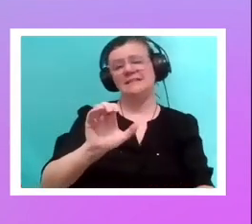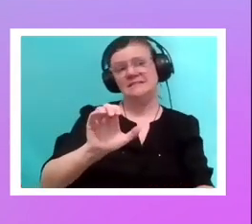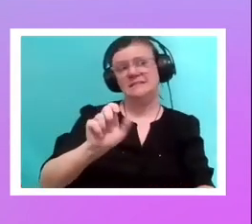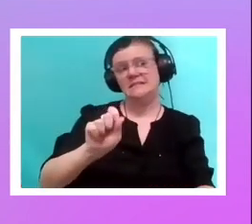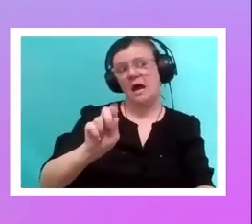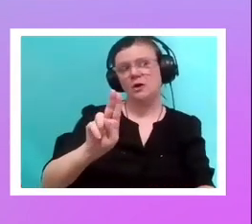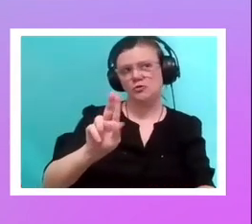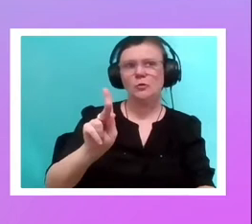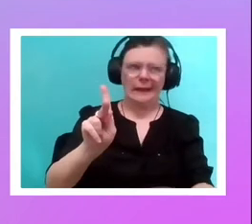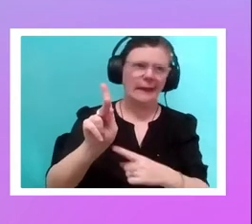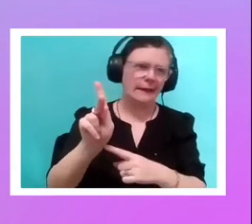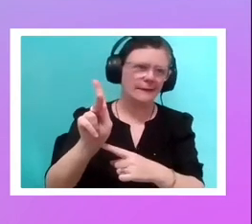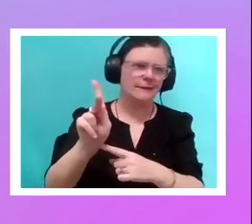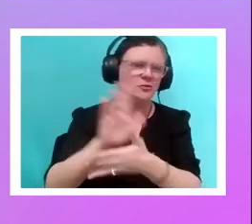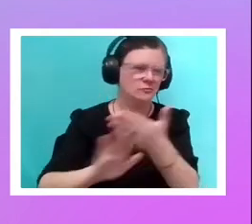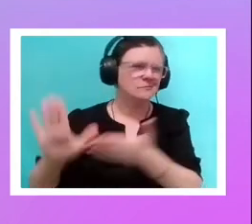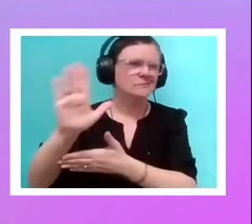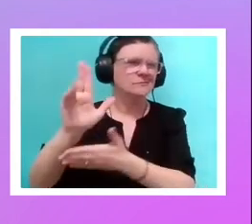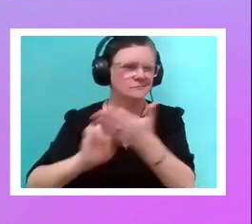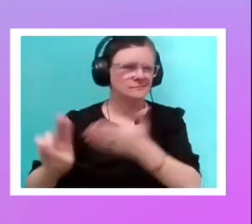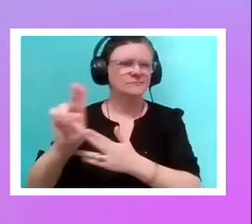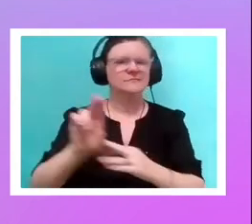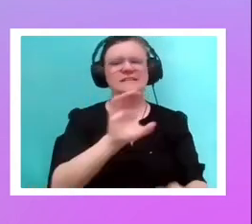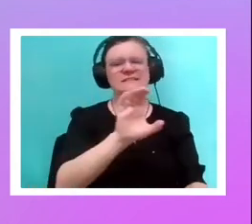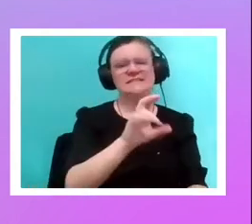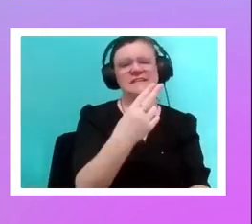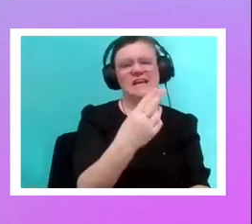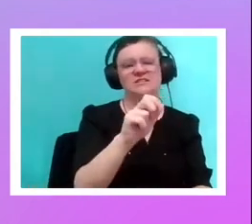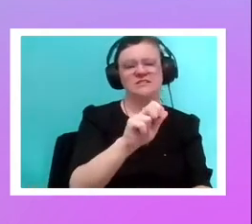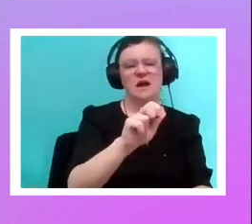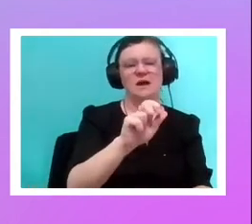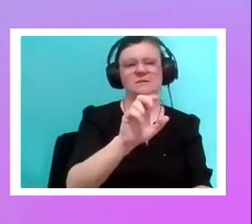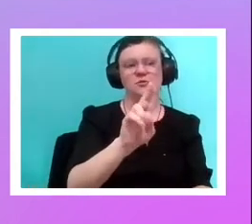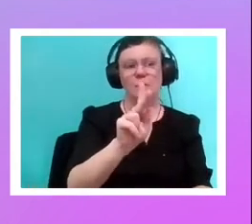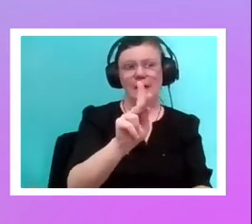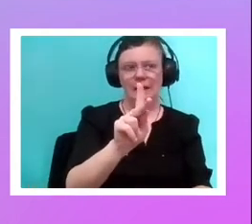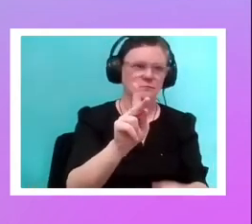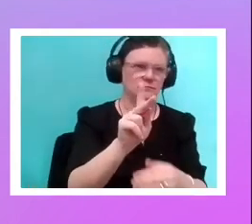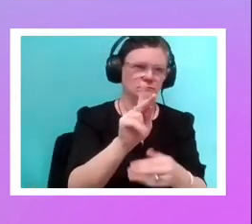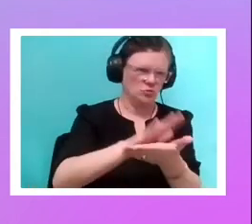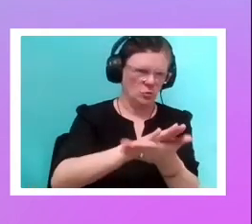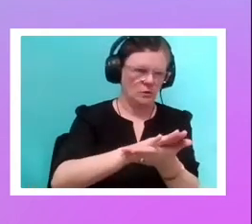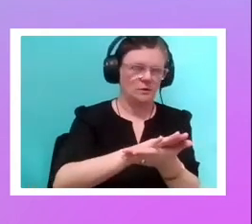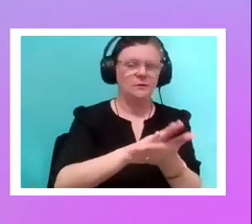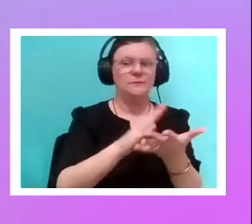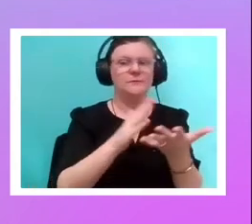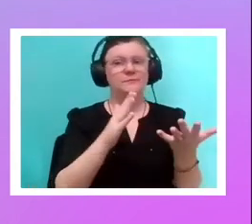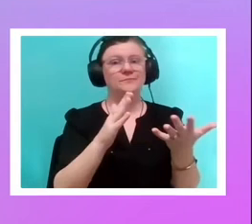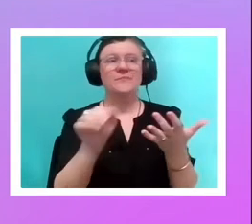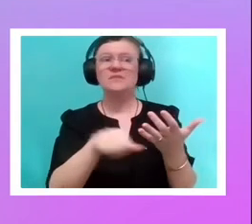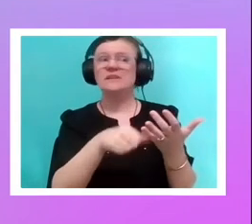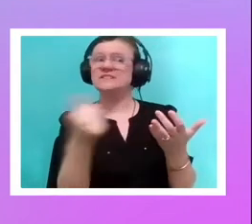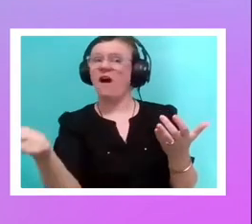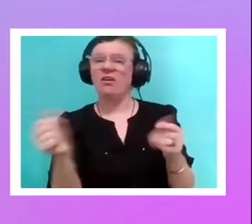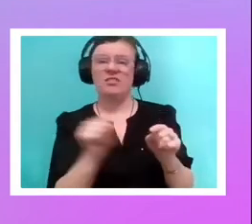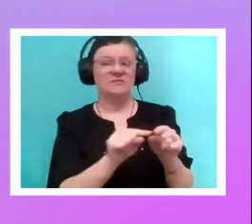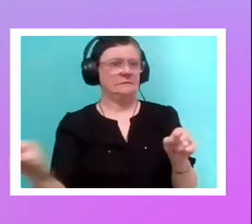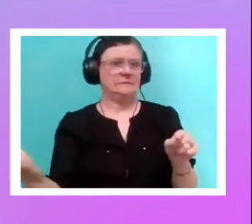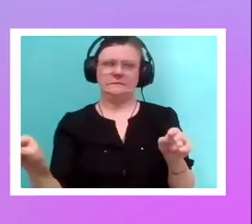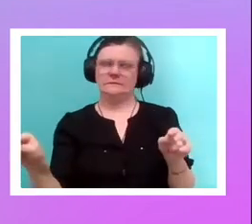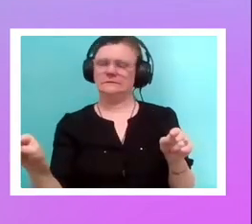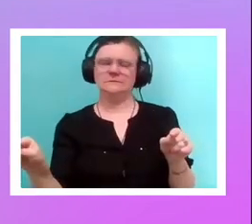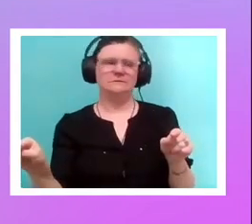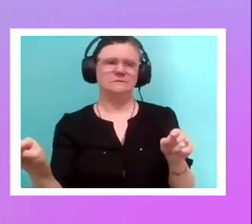universities, .sch.uk for schools, or .nhs.uk. There are also many that don't fit this pattern, and it's